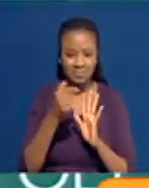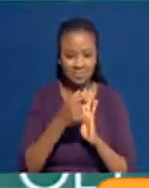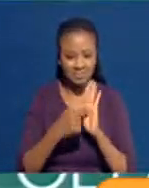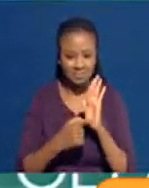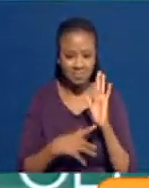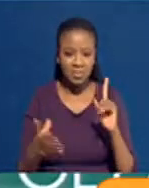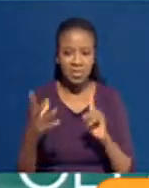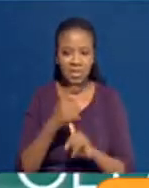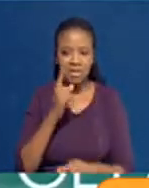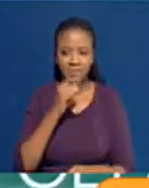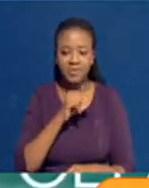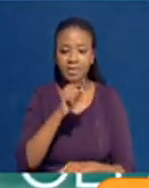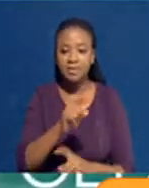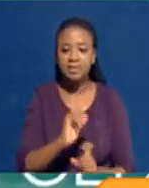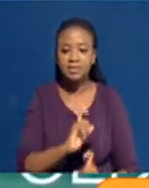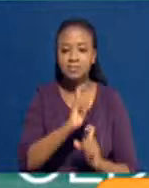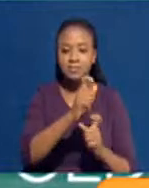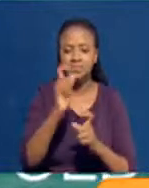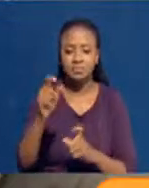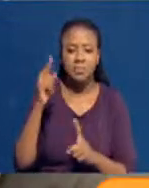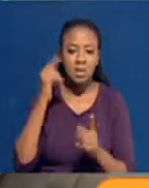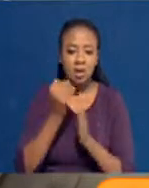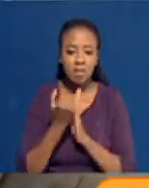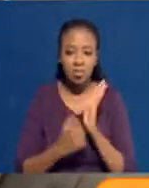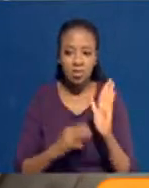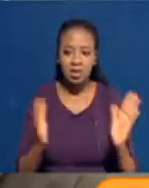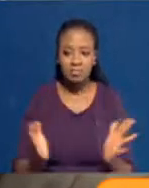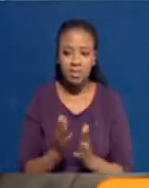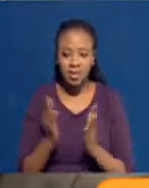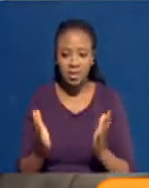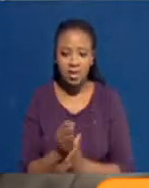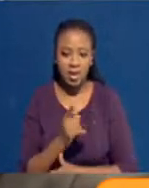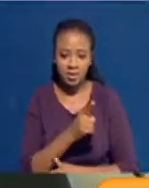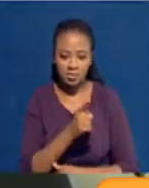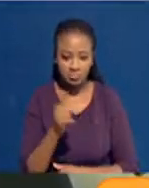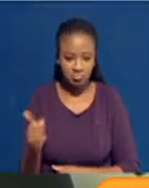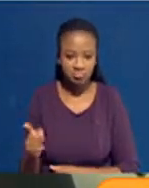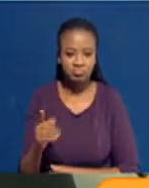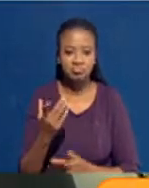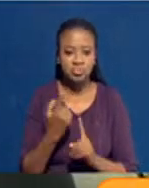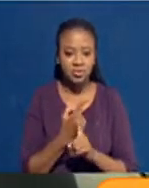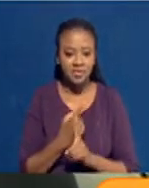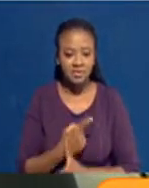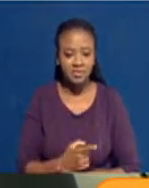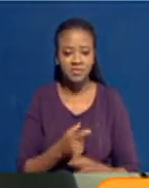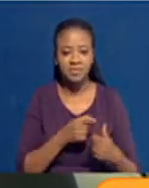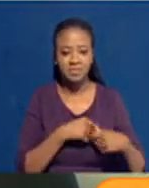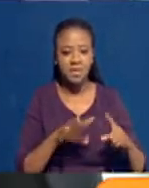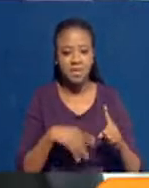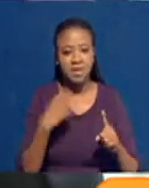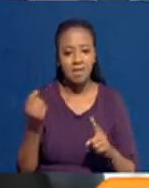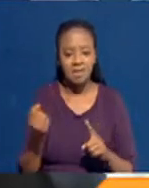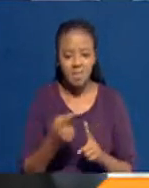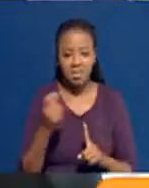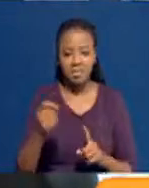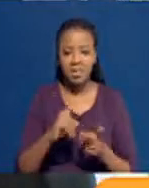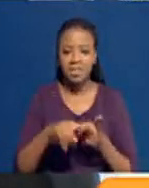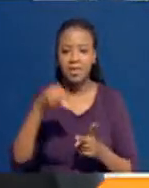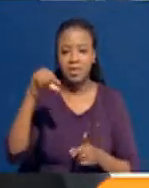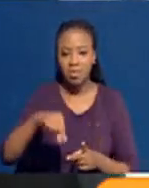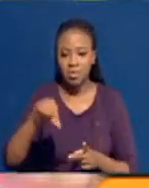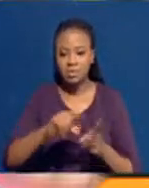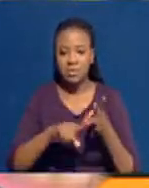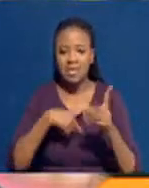parameters. The award is part of an incentive program by the firm that awards intermediaries on a monthly, quarterly, and annual